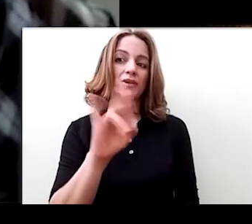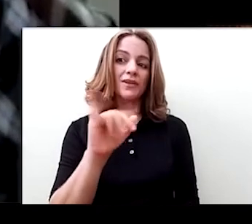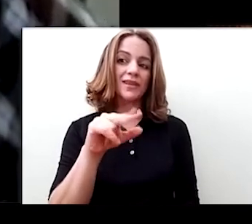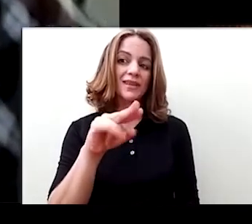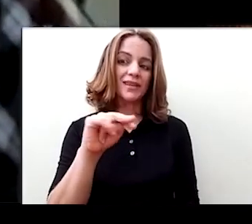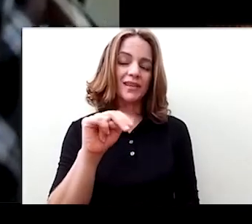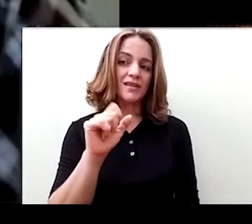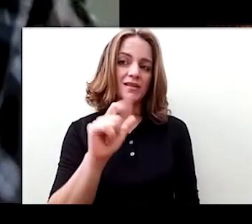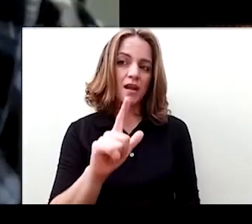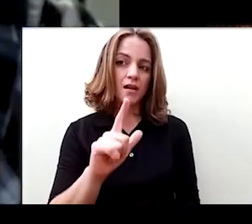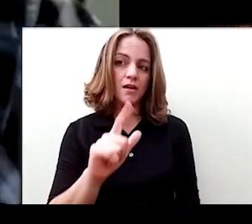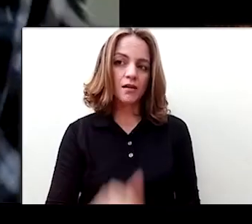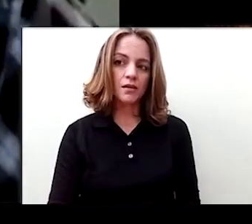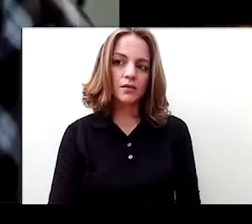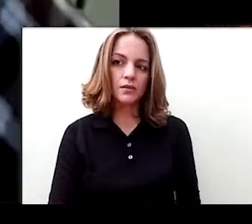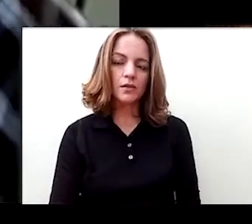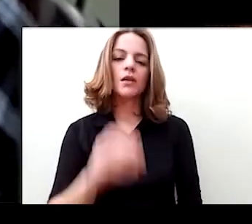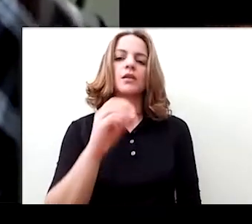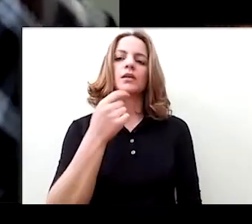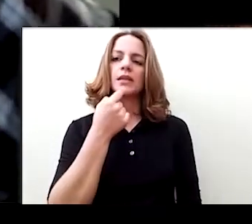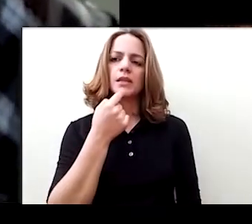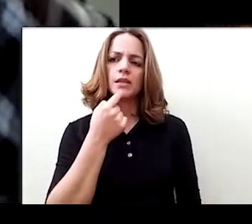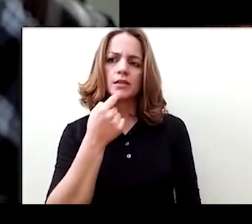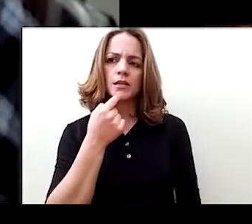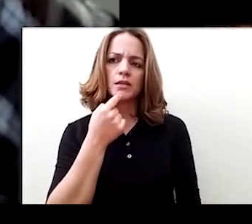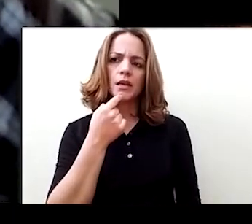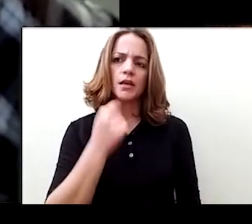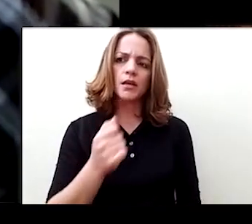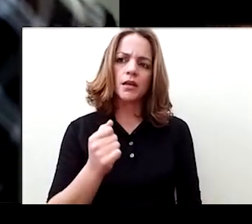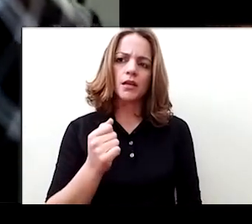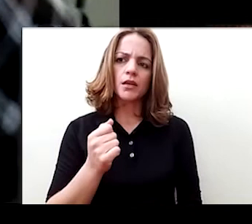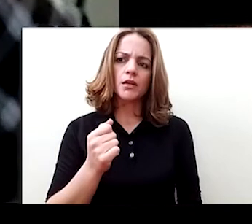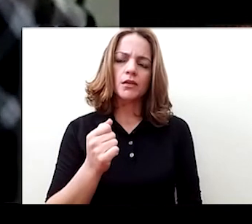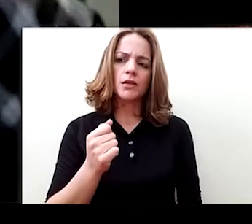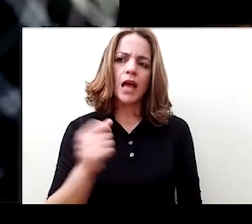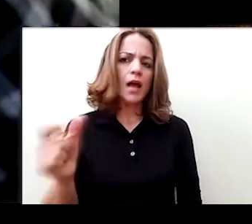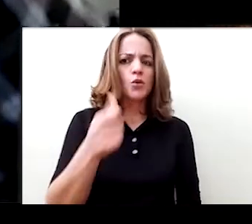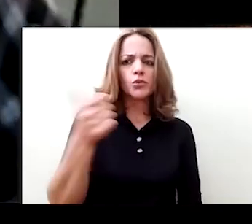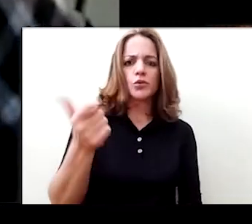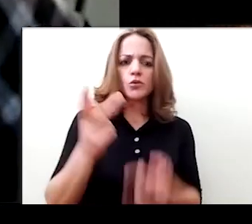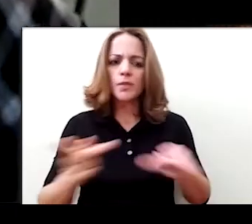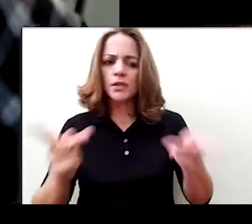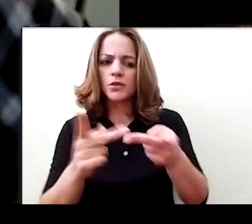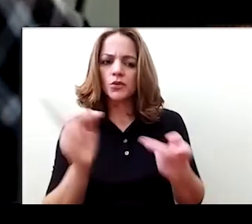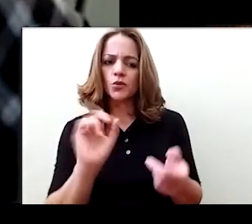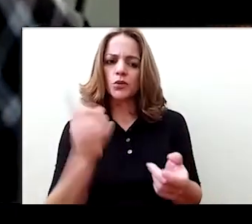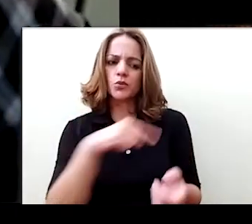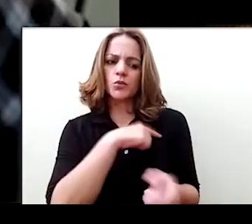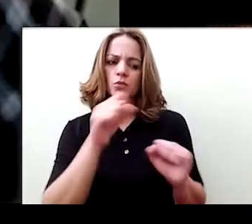Jose Velasquez, are there mediums where the films can be reshowed? This would be wonderful. Maybe Centro can start a TV channel.